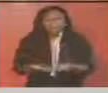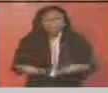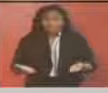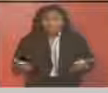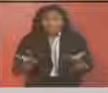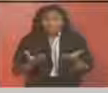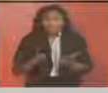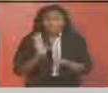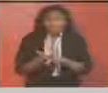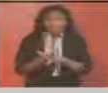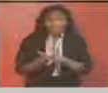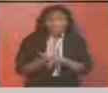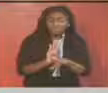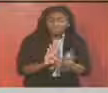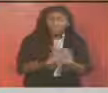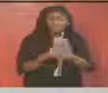open.